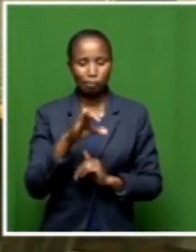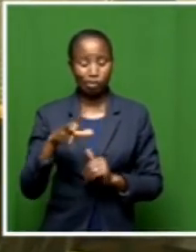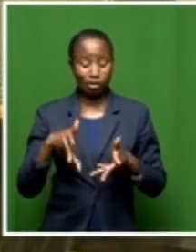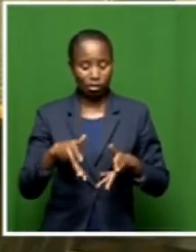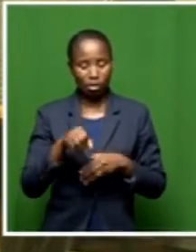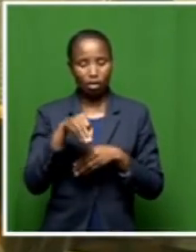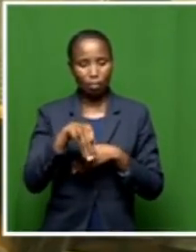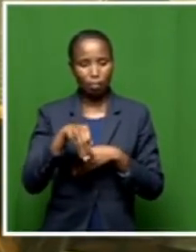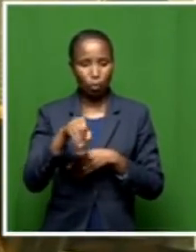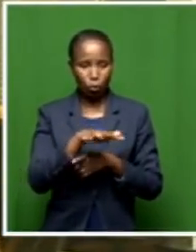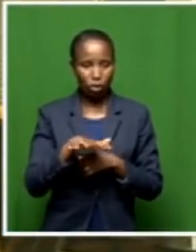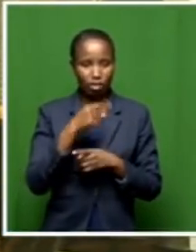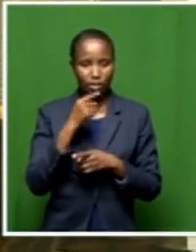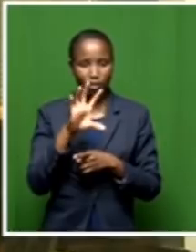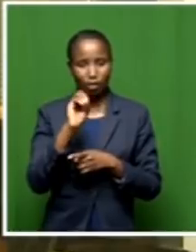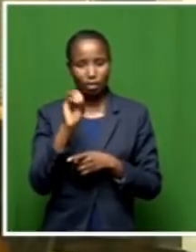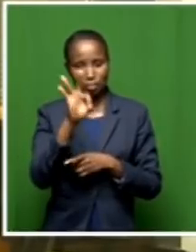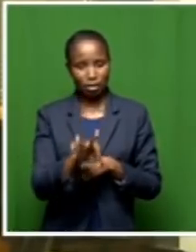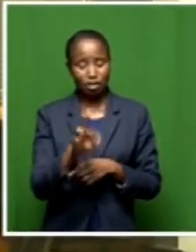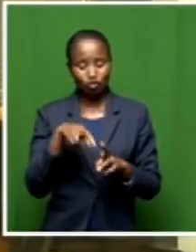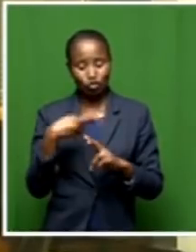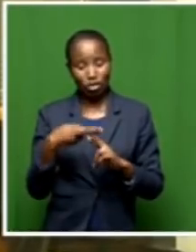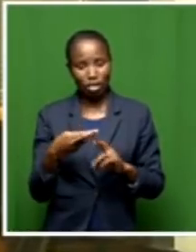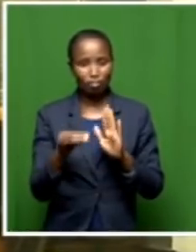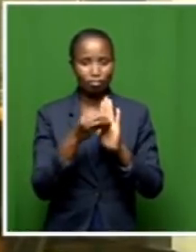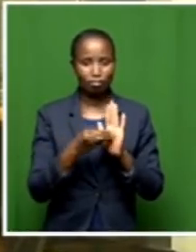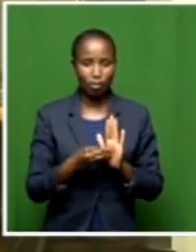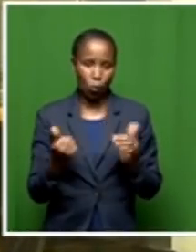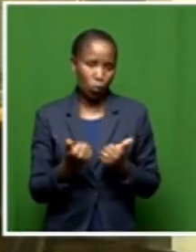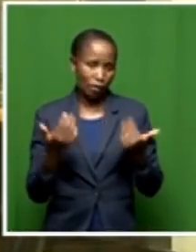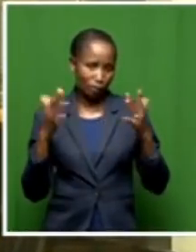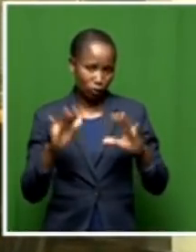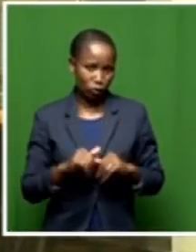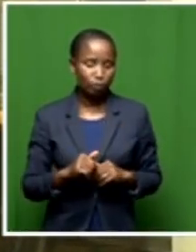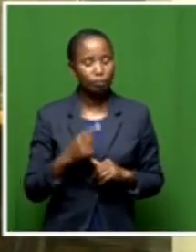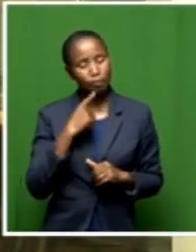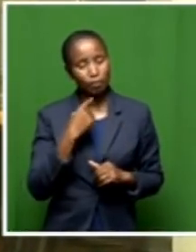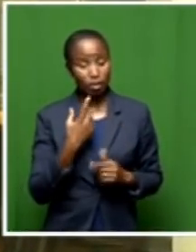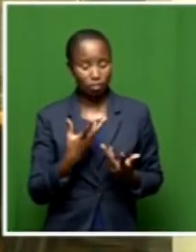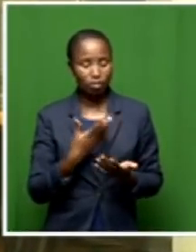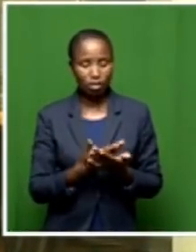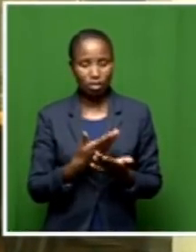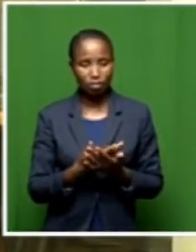results have been captured. They should be able to give us an indication within the next 2 hours in terms of,